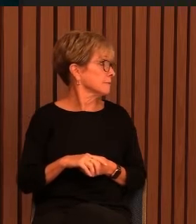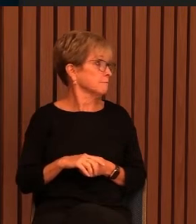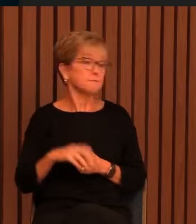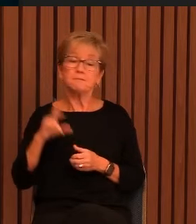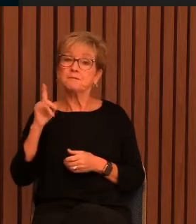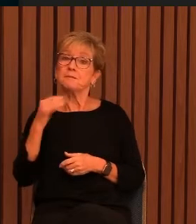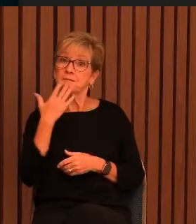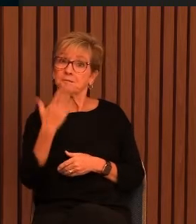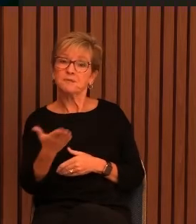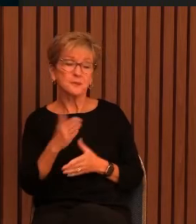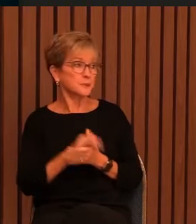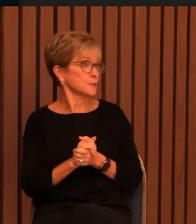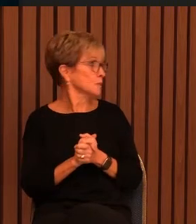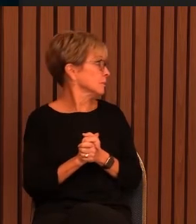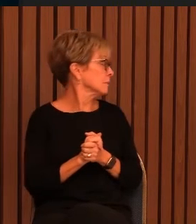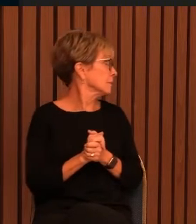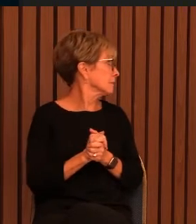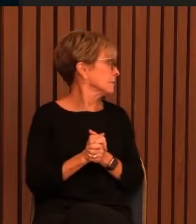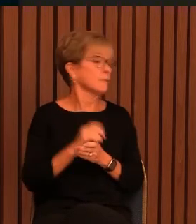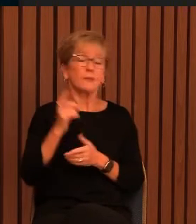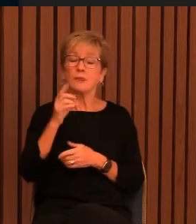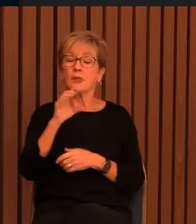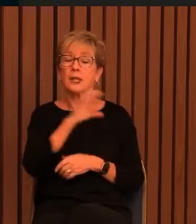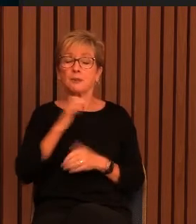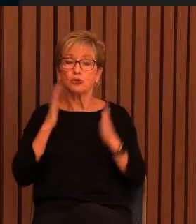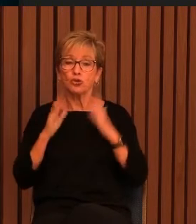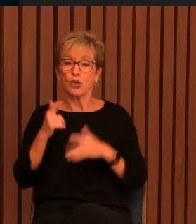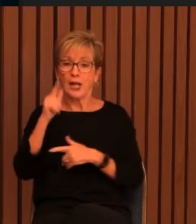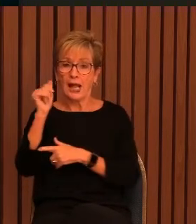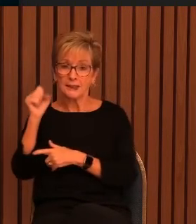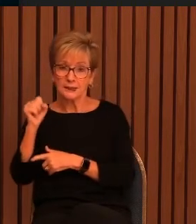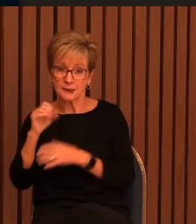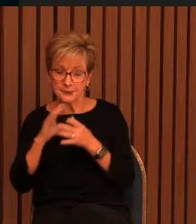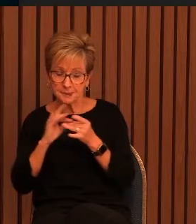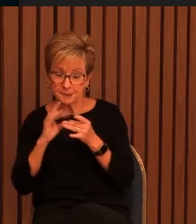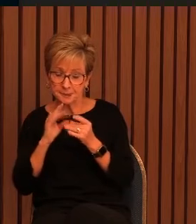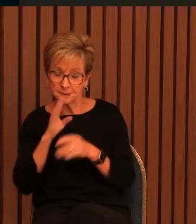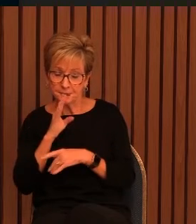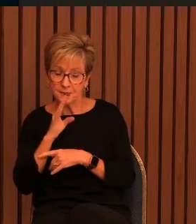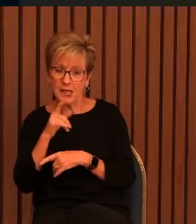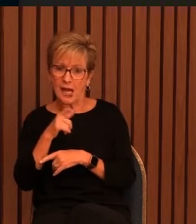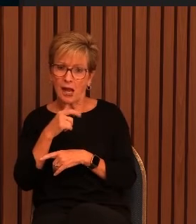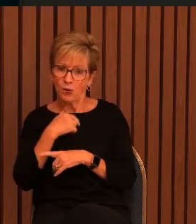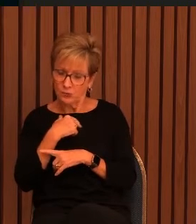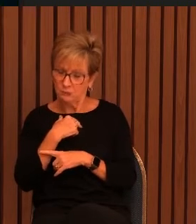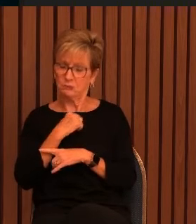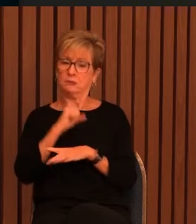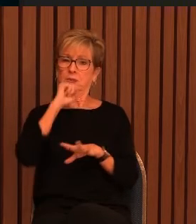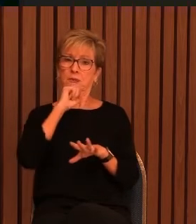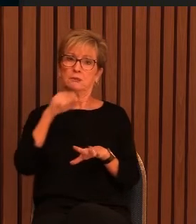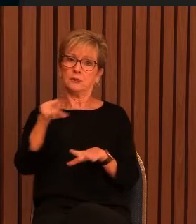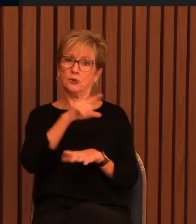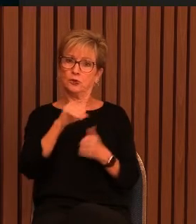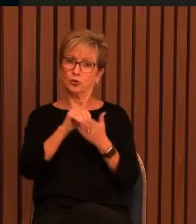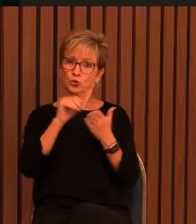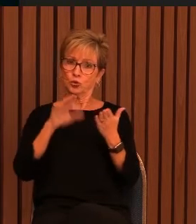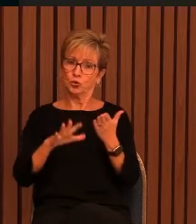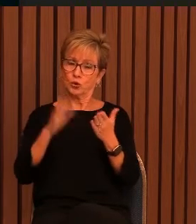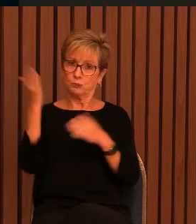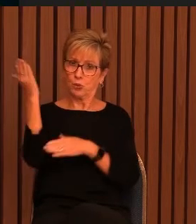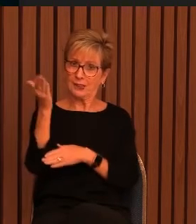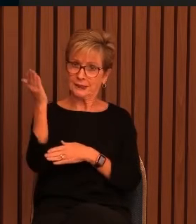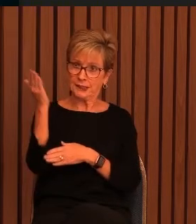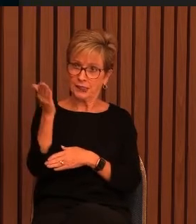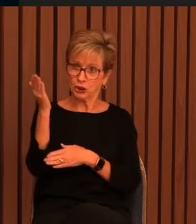Thank you. I was struck by the presentations the students had as we